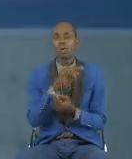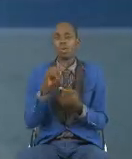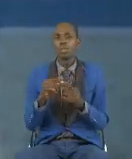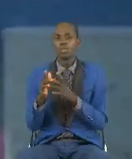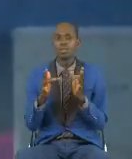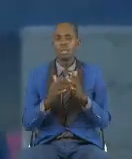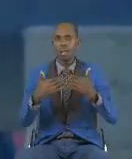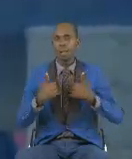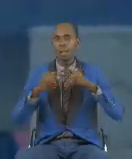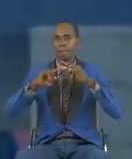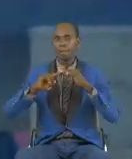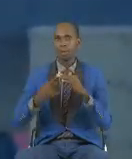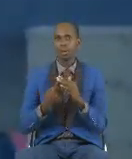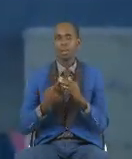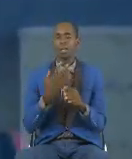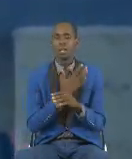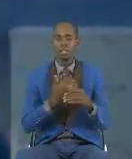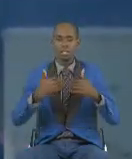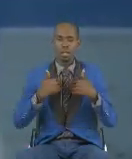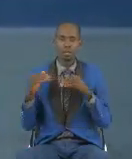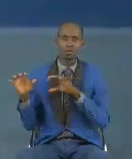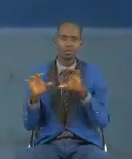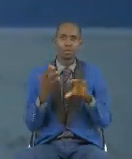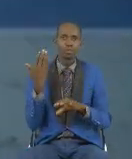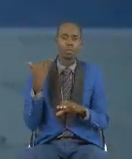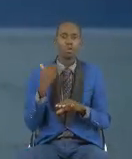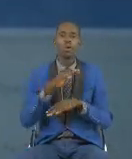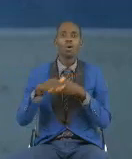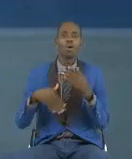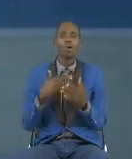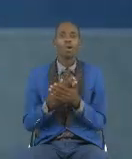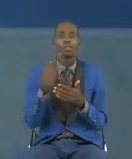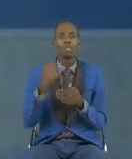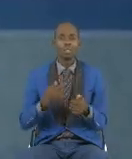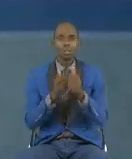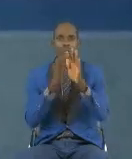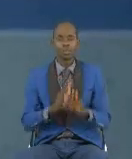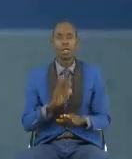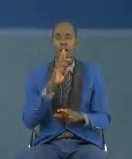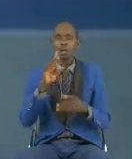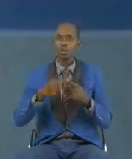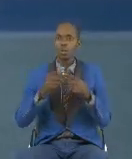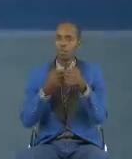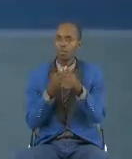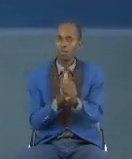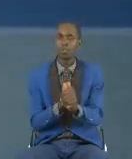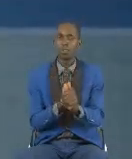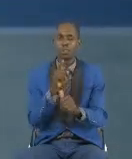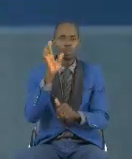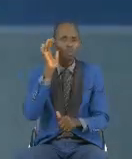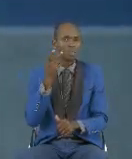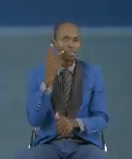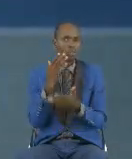begun and he had done, those apostles, they were to follow. And you will notice something here.